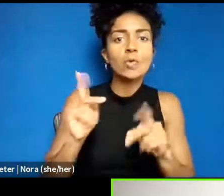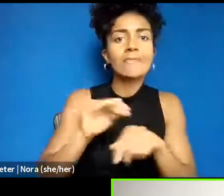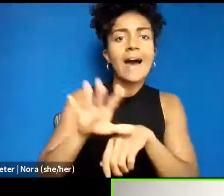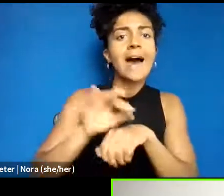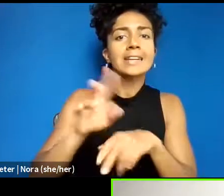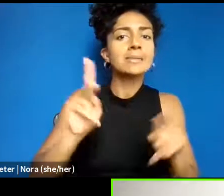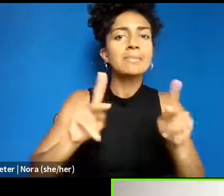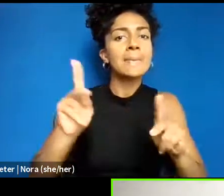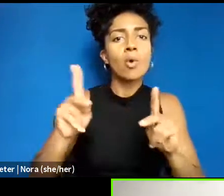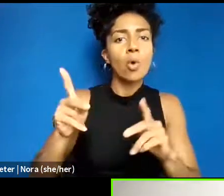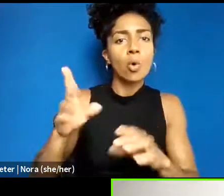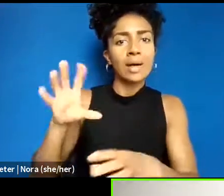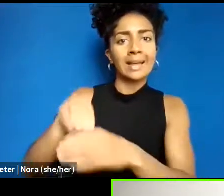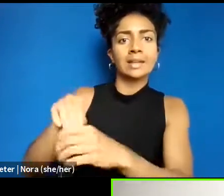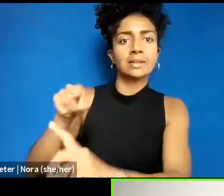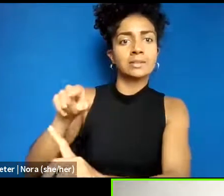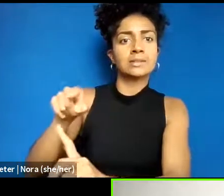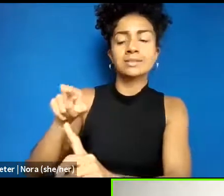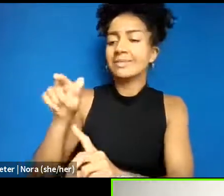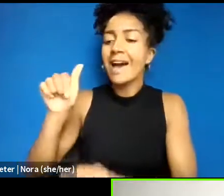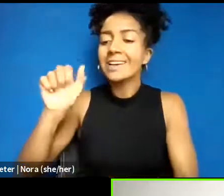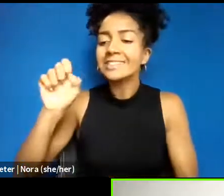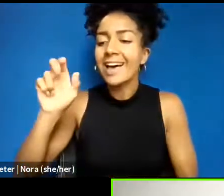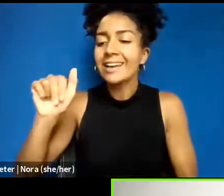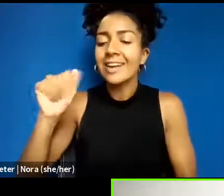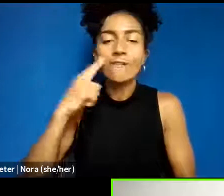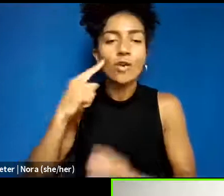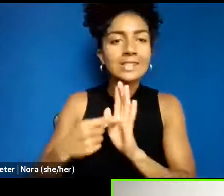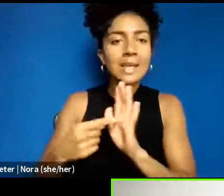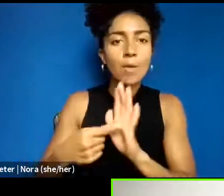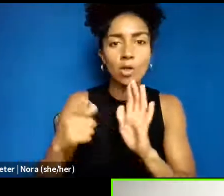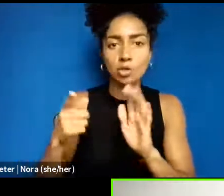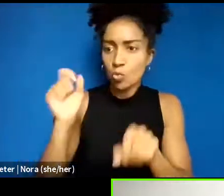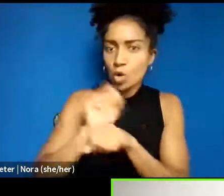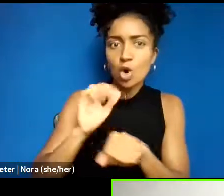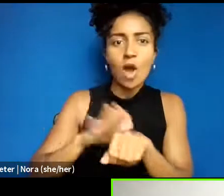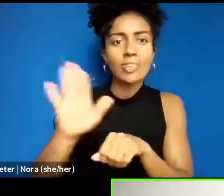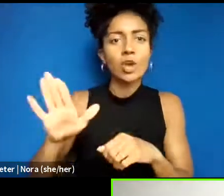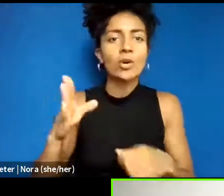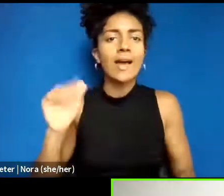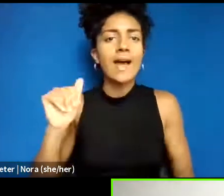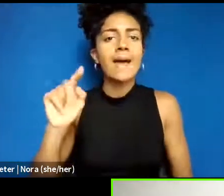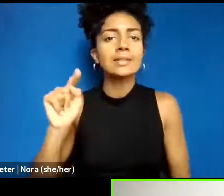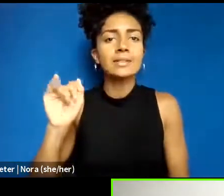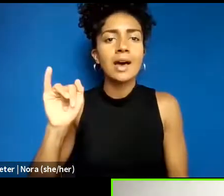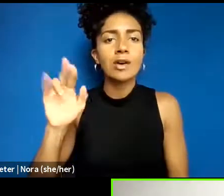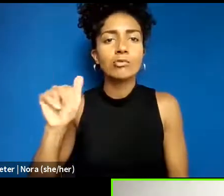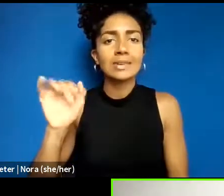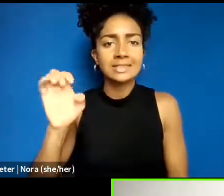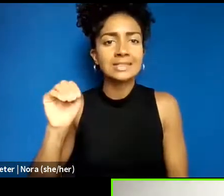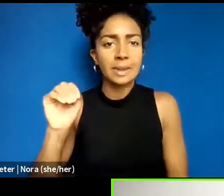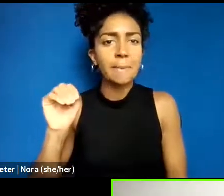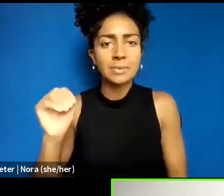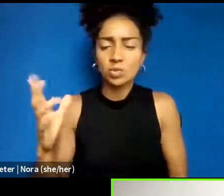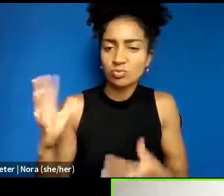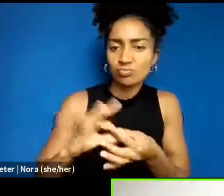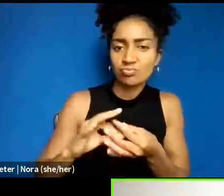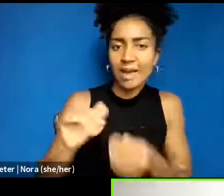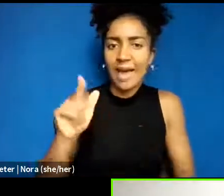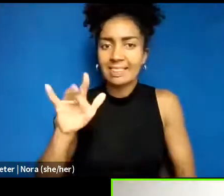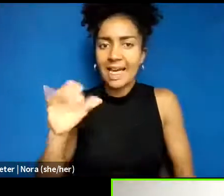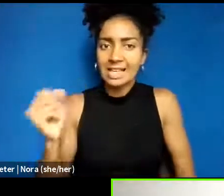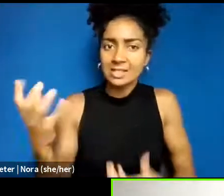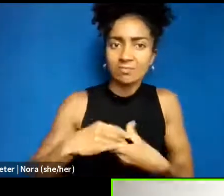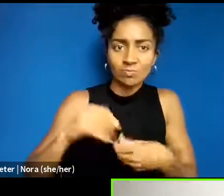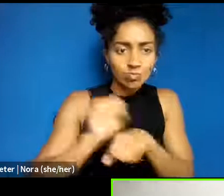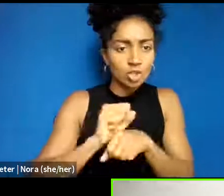anti-racism? Yeah, it's always difficult within a workplace because you're asking people to do all of these work-related